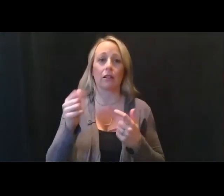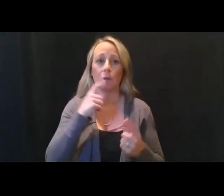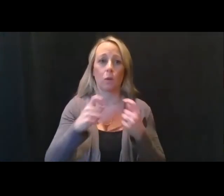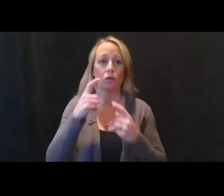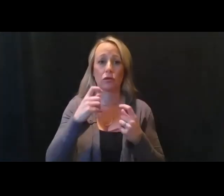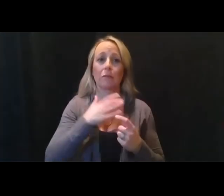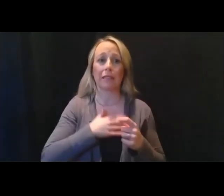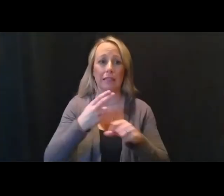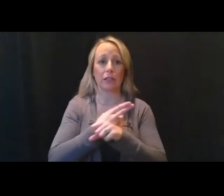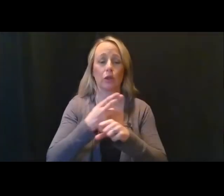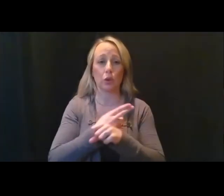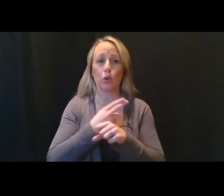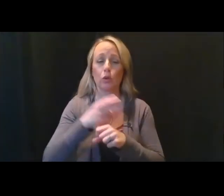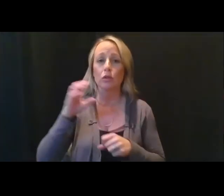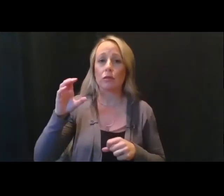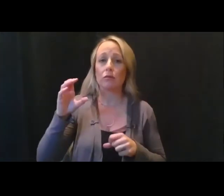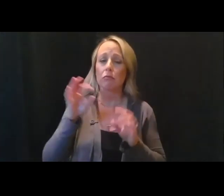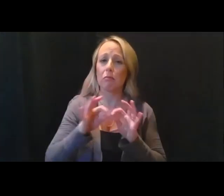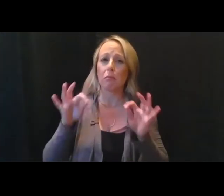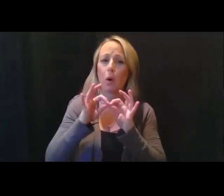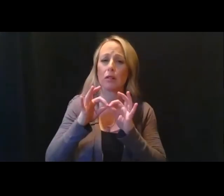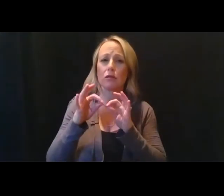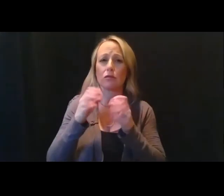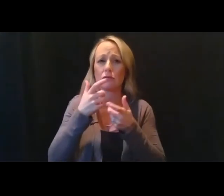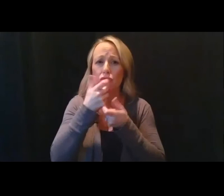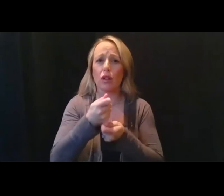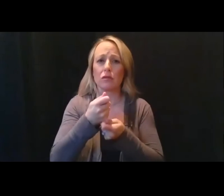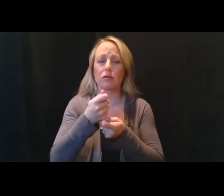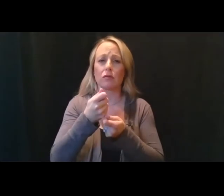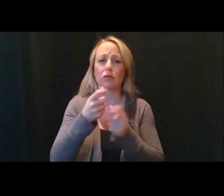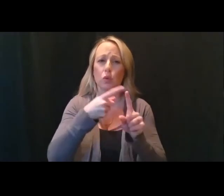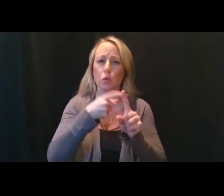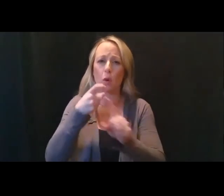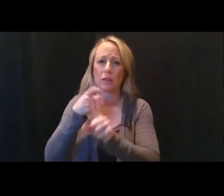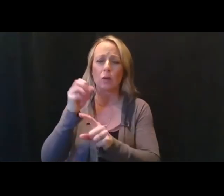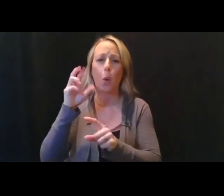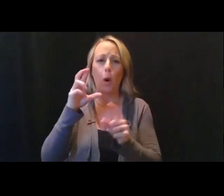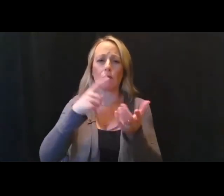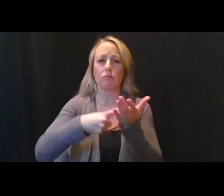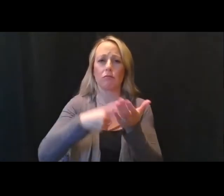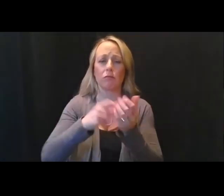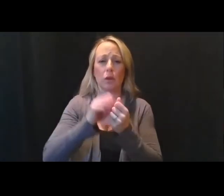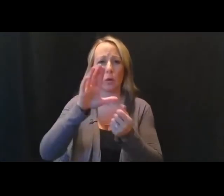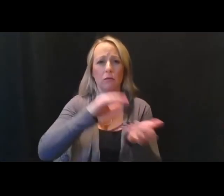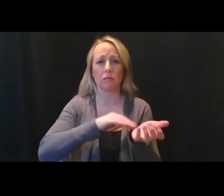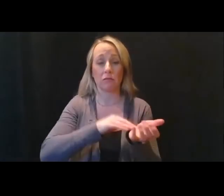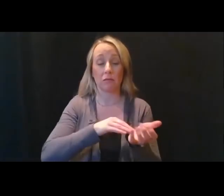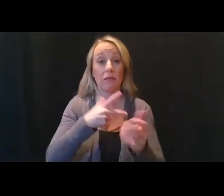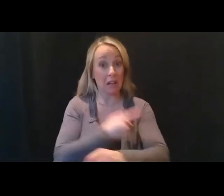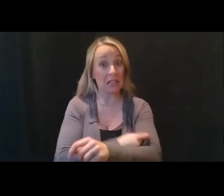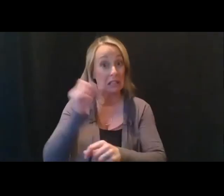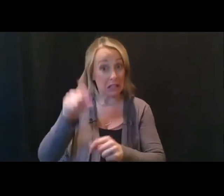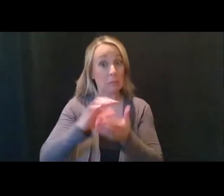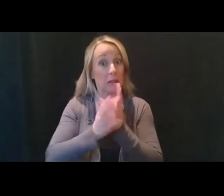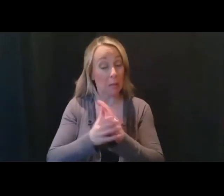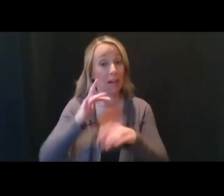Please use credible resources or talk to your healthcare provider. Even though vaccine is becoming available, we